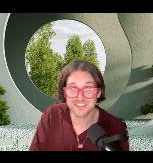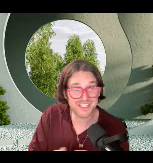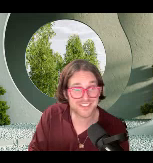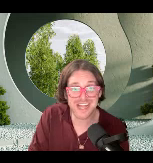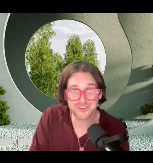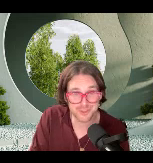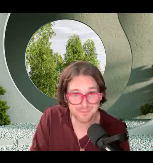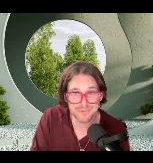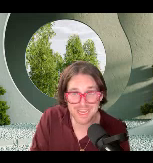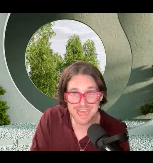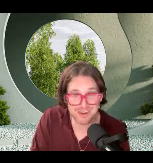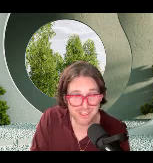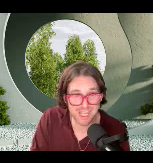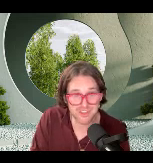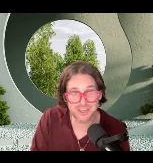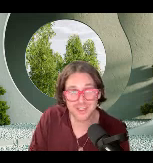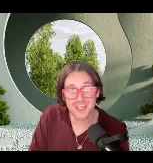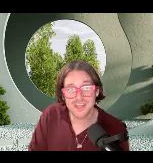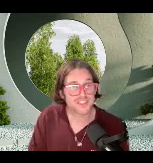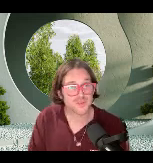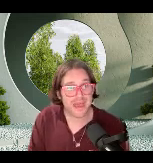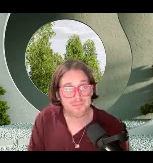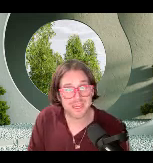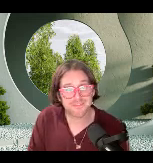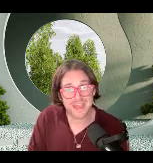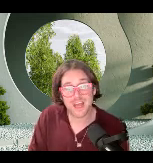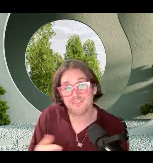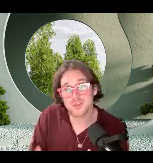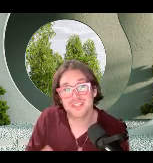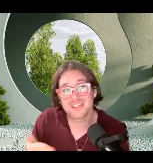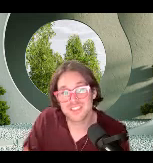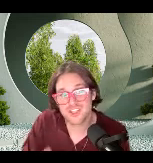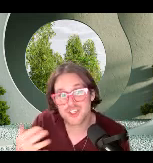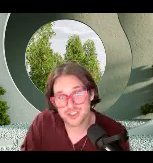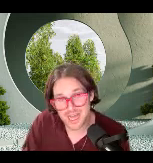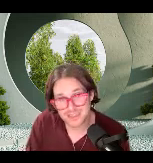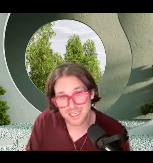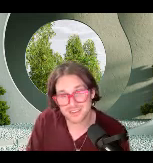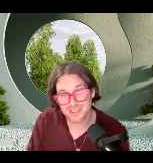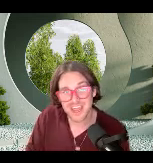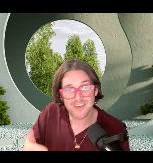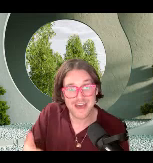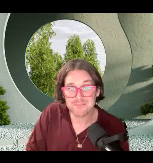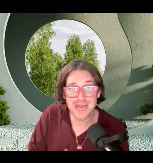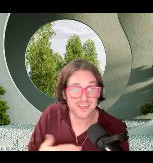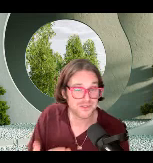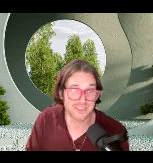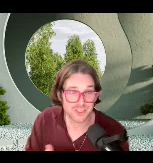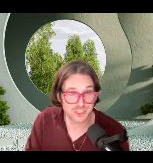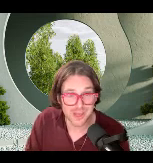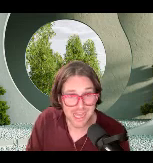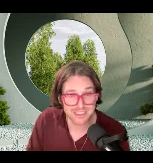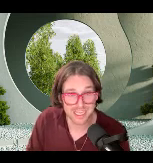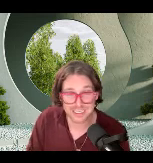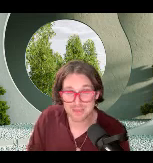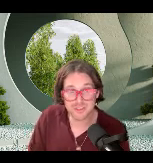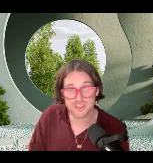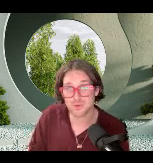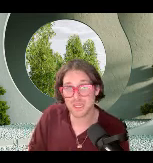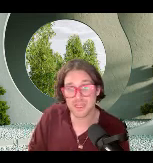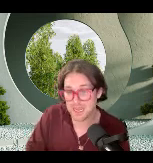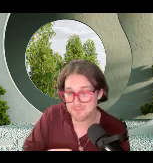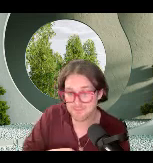have a face-to-face classroom and higher education. This is why I'm a big fan of using digital content. If I am not using digital content